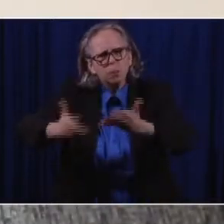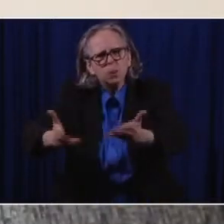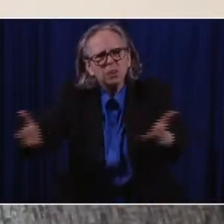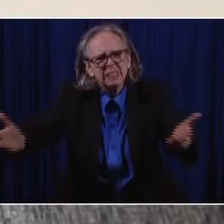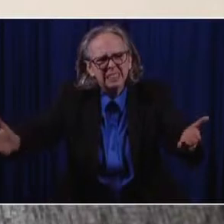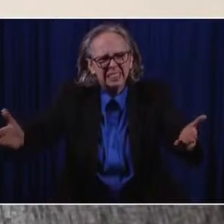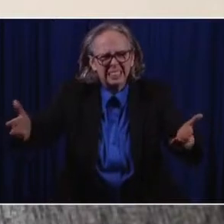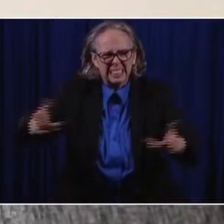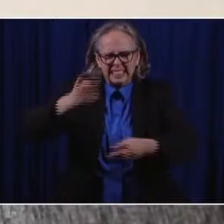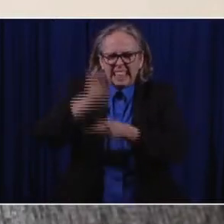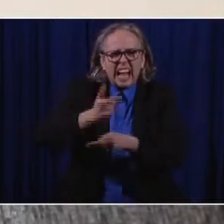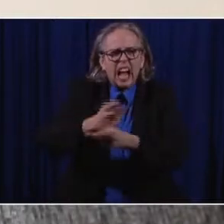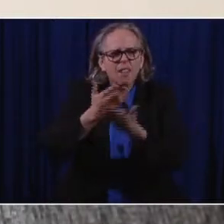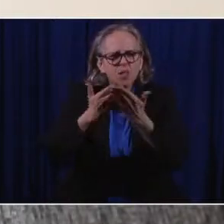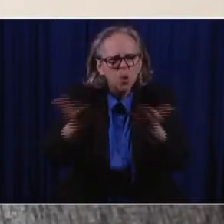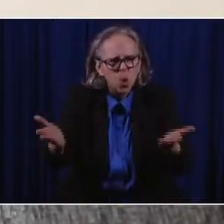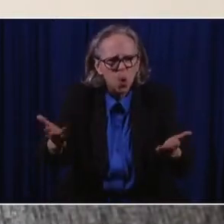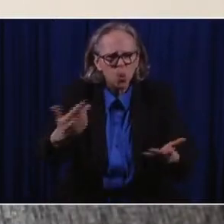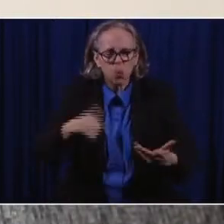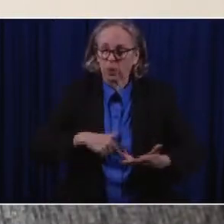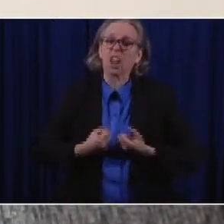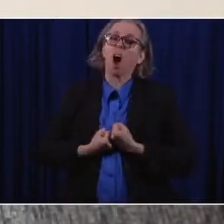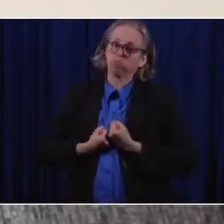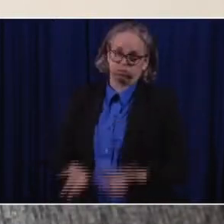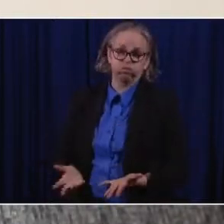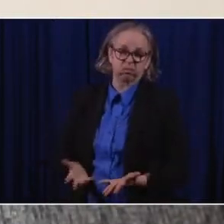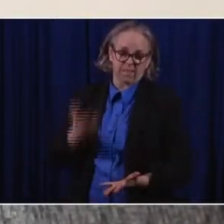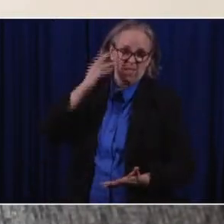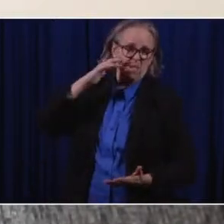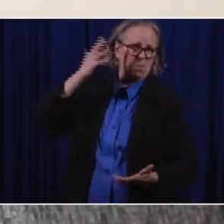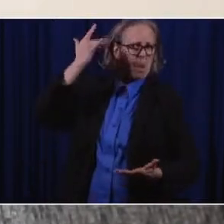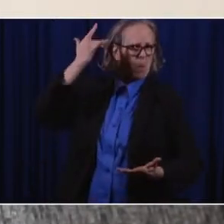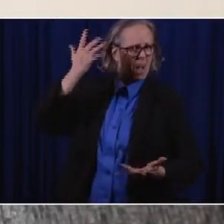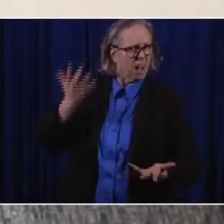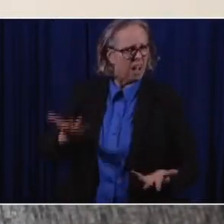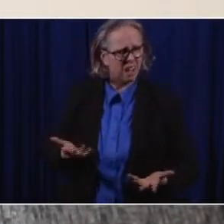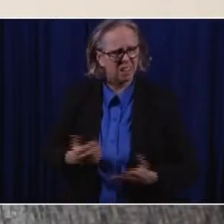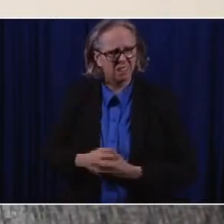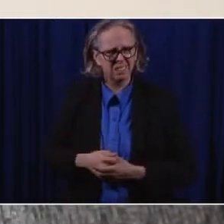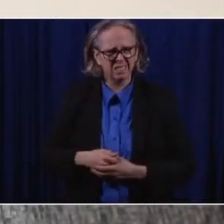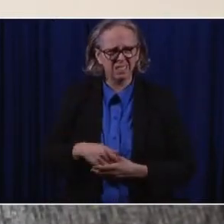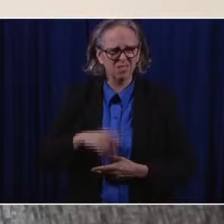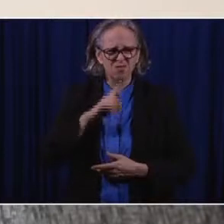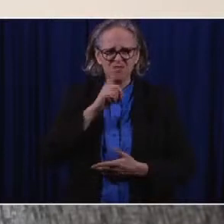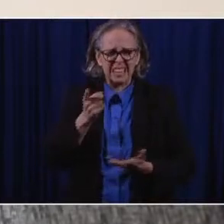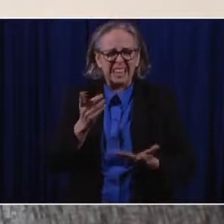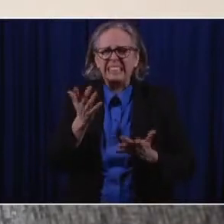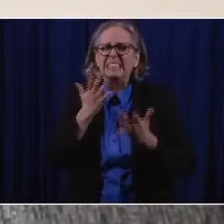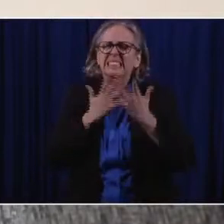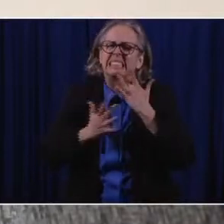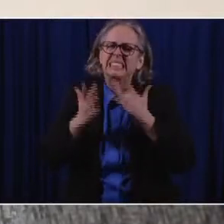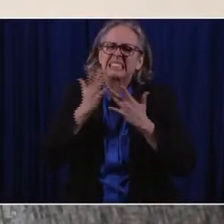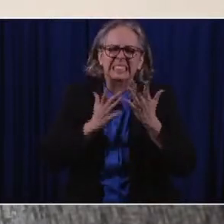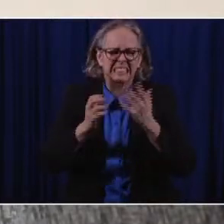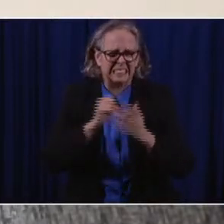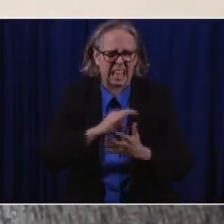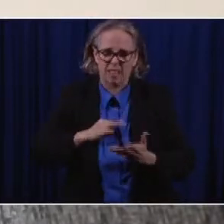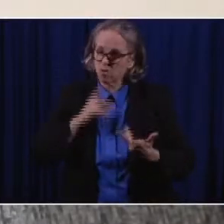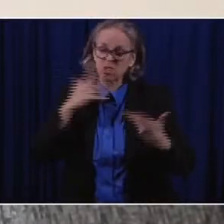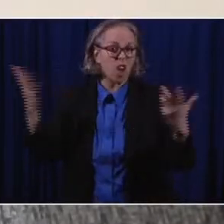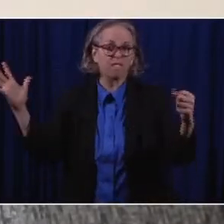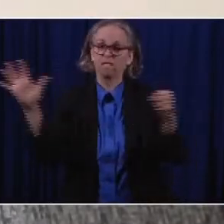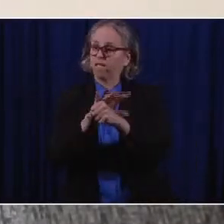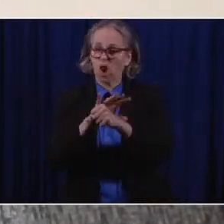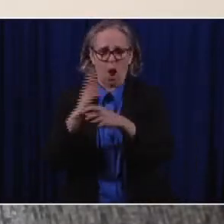we're exhausted and we're running with minimal staff, minimal equipment because we're full. So this